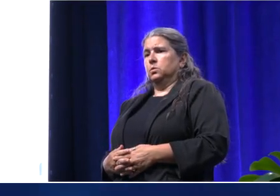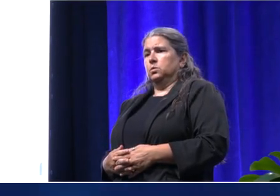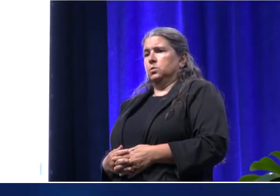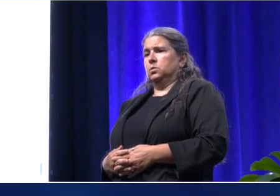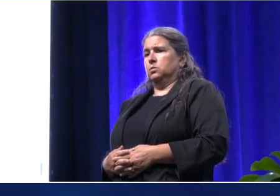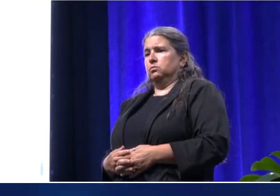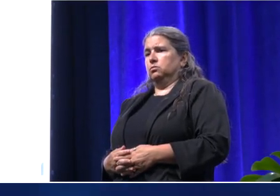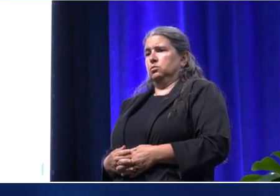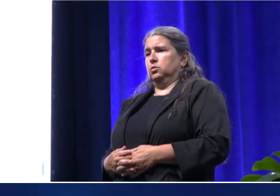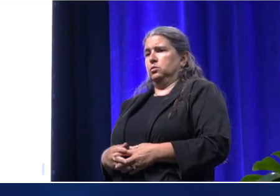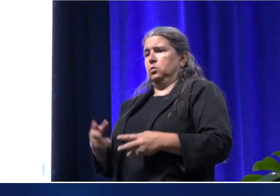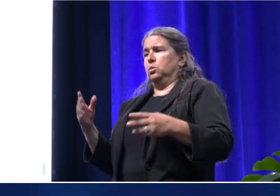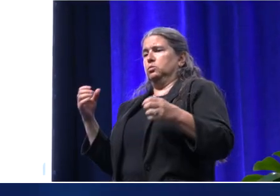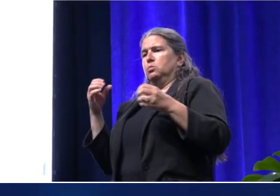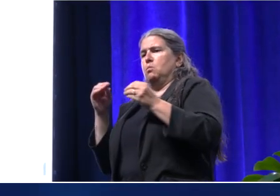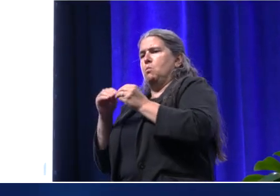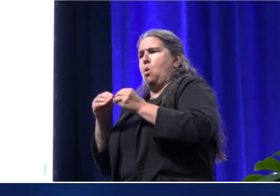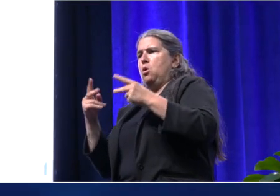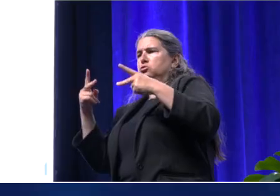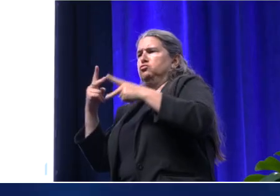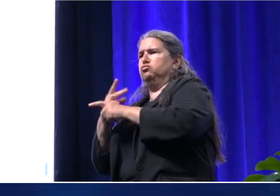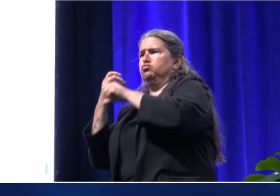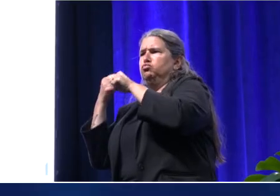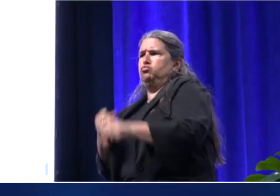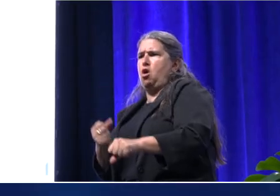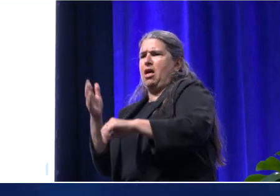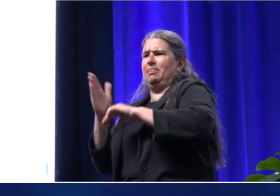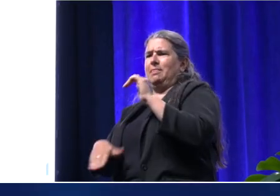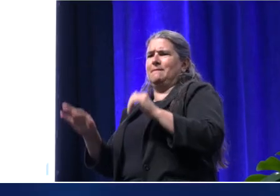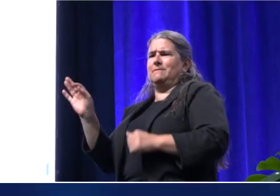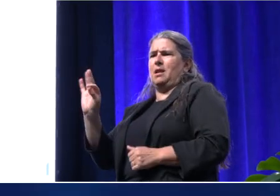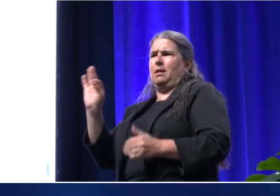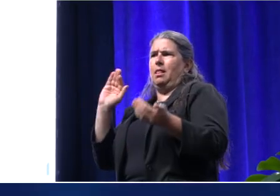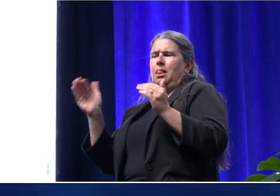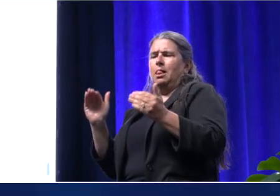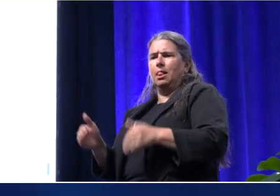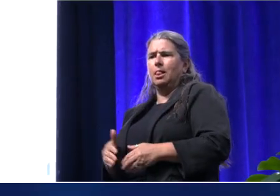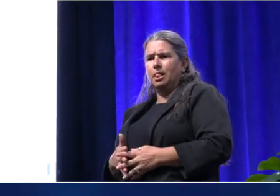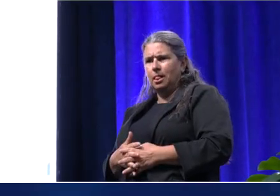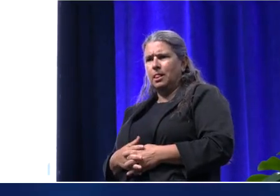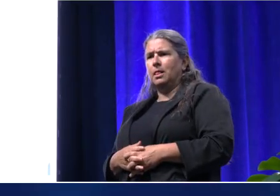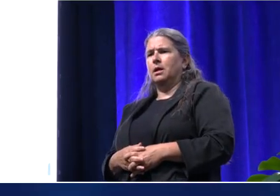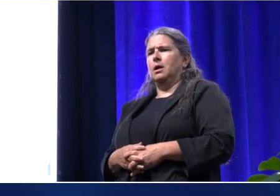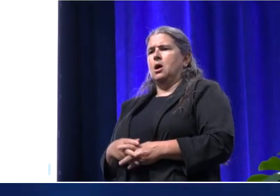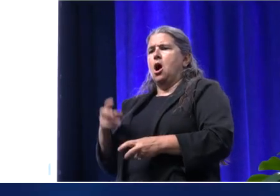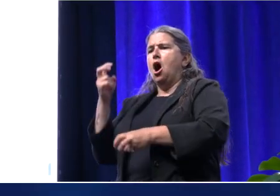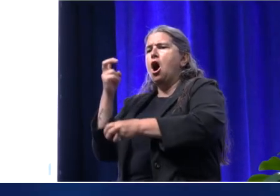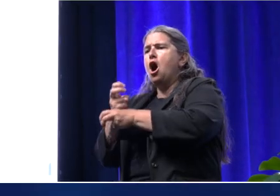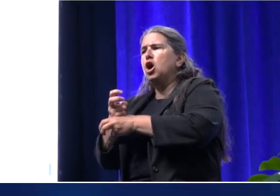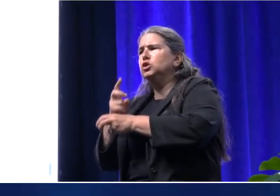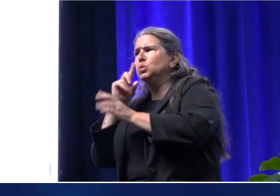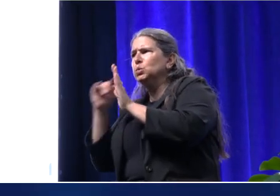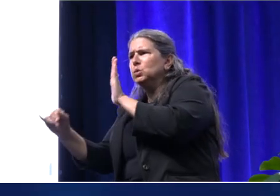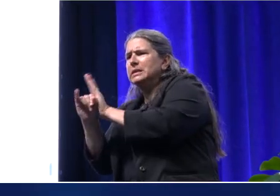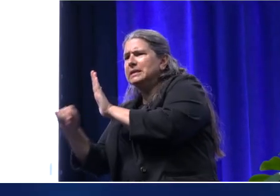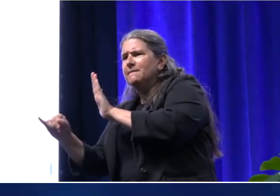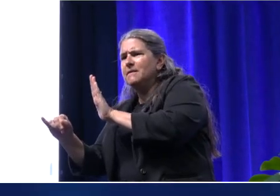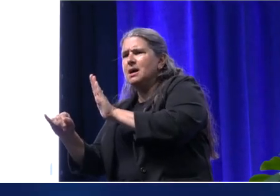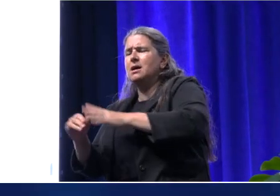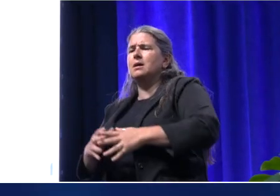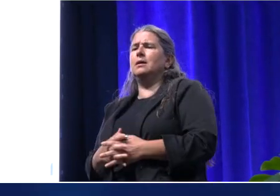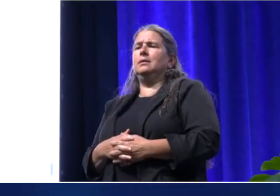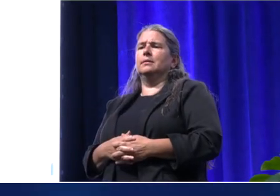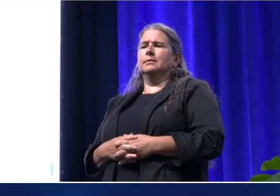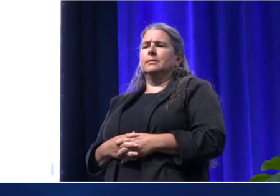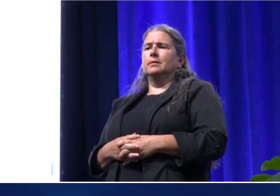fentanyl and more potent than carfentanil and very hard to detect. So this would be a friggin'